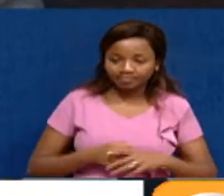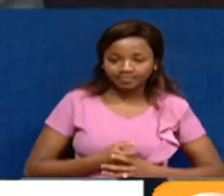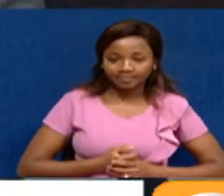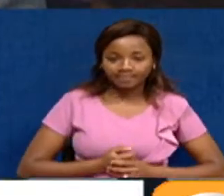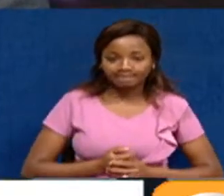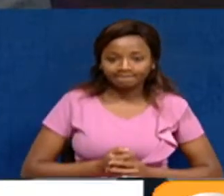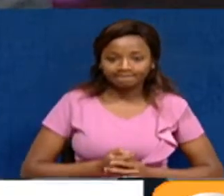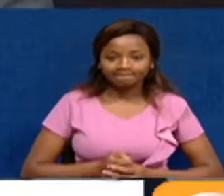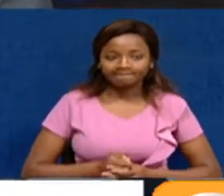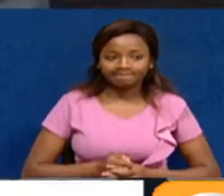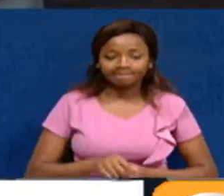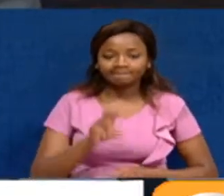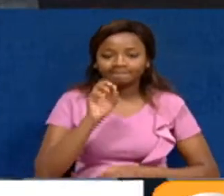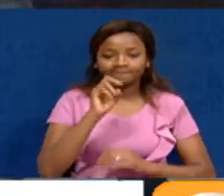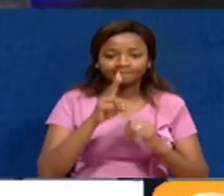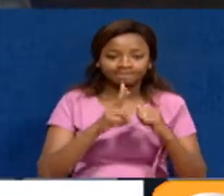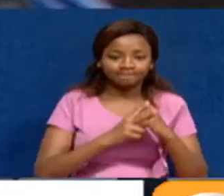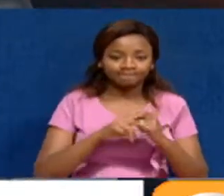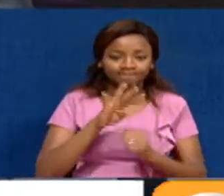0742-961-341.